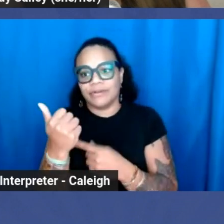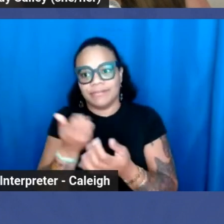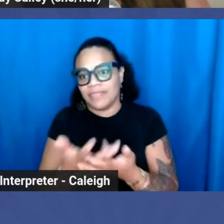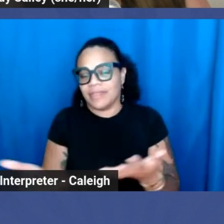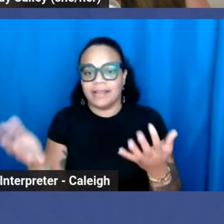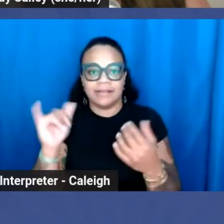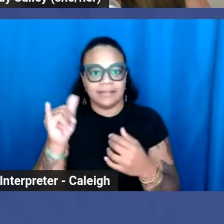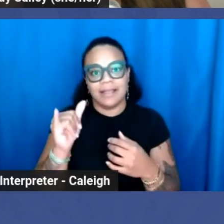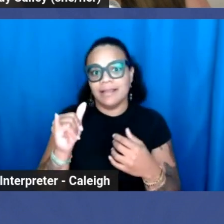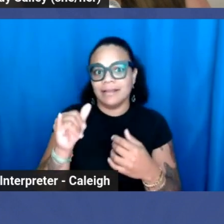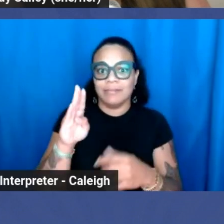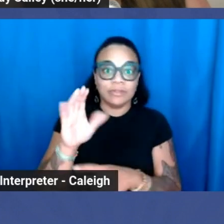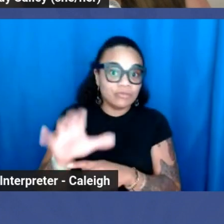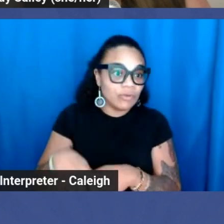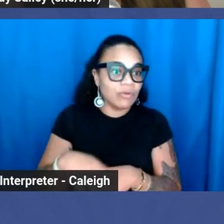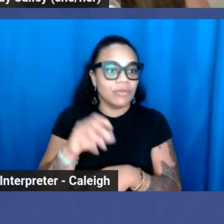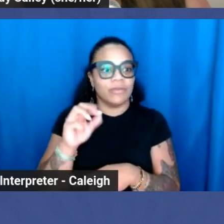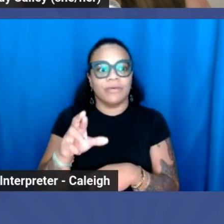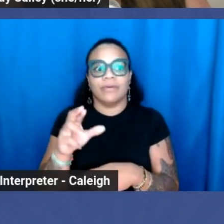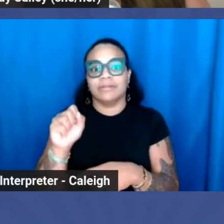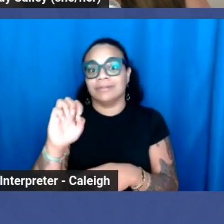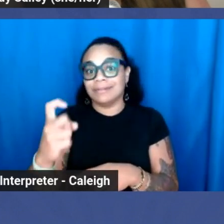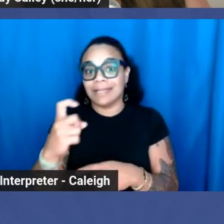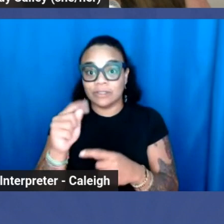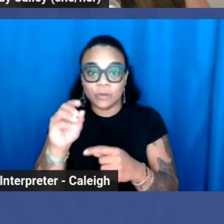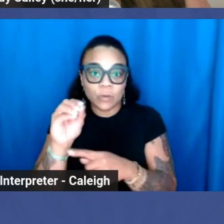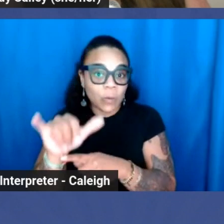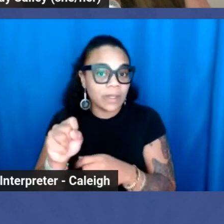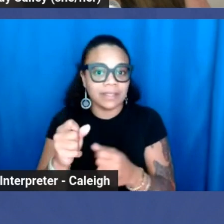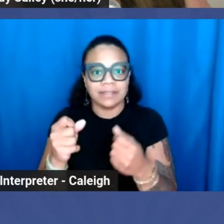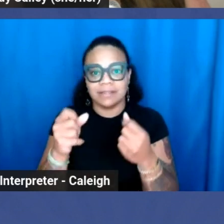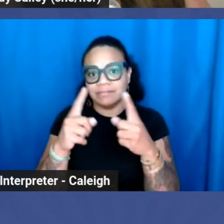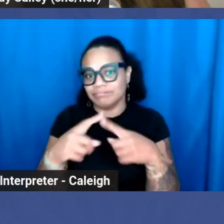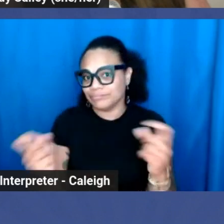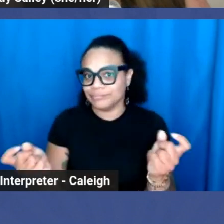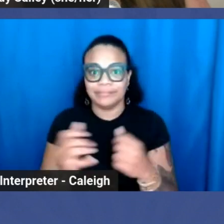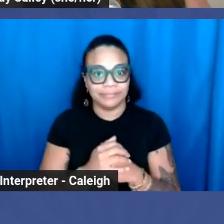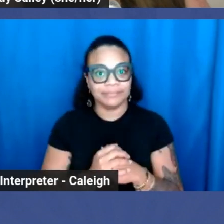from contraception to even sex toys or things like that.